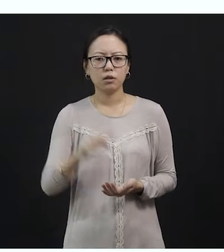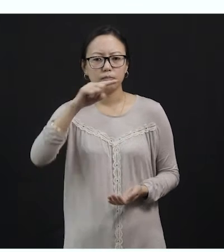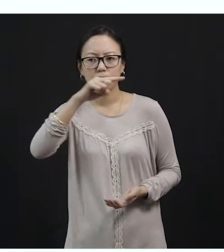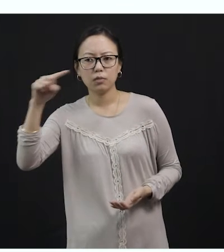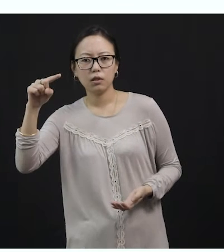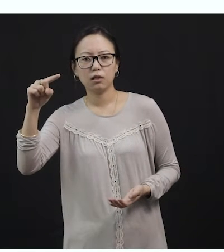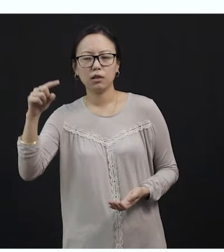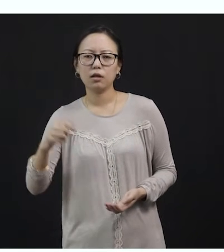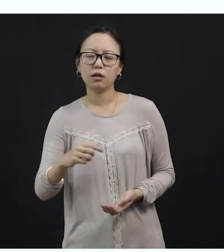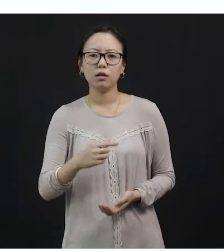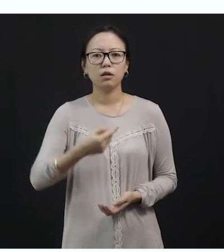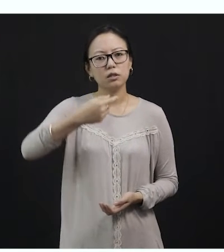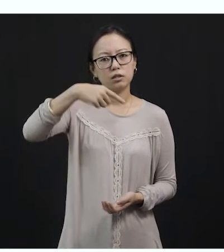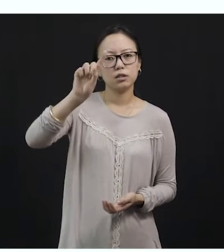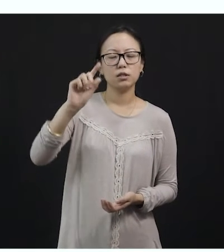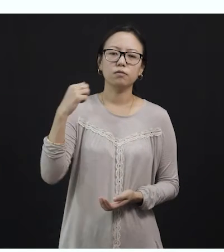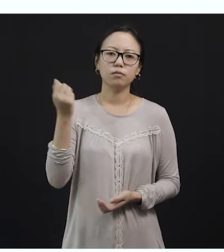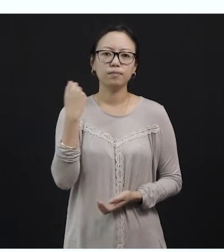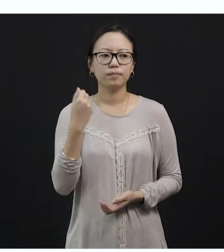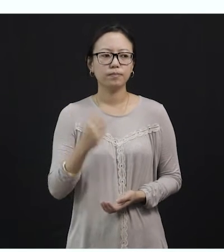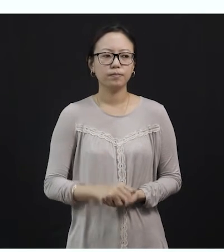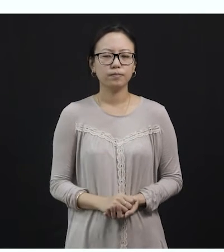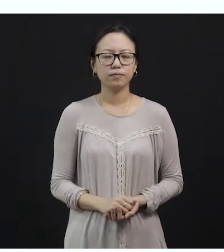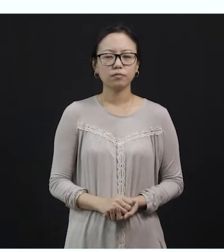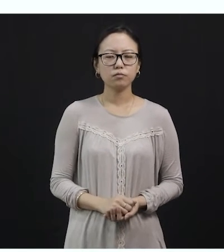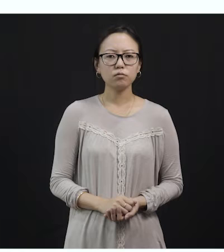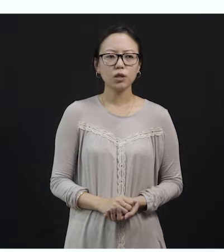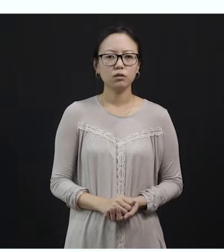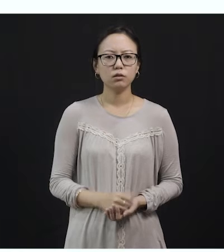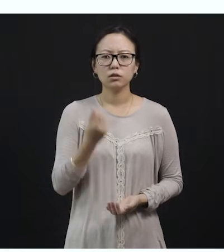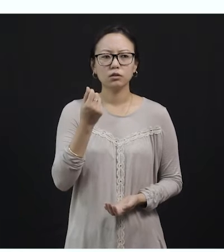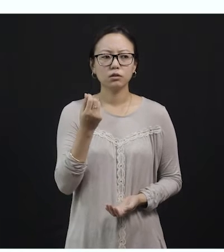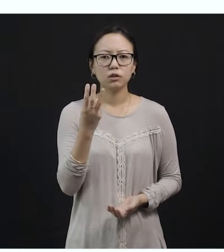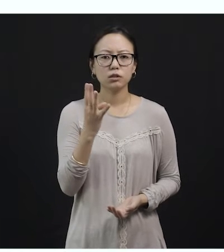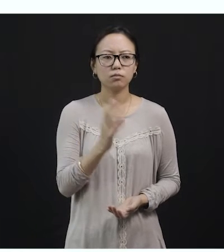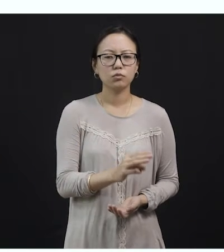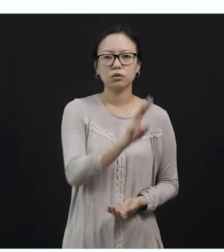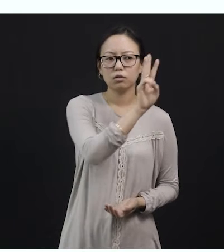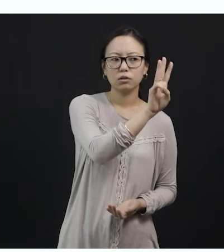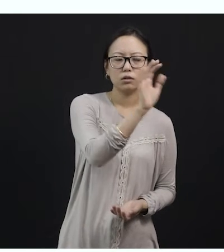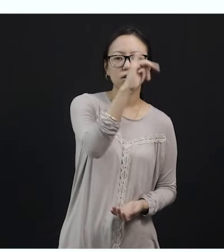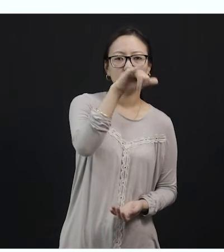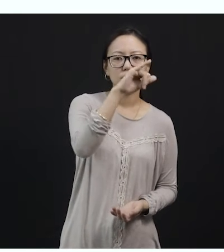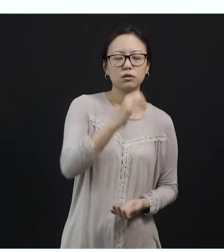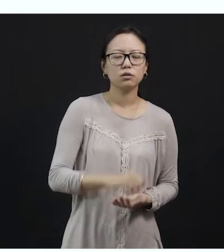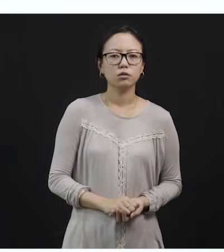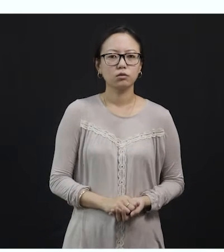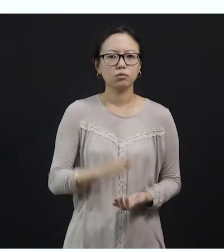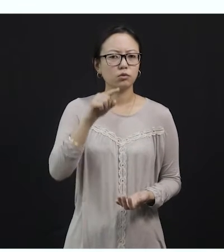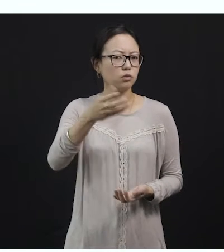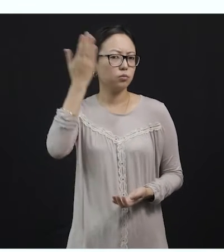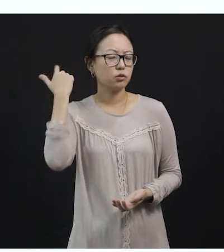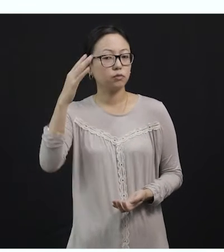the number here, 36. Now, as we have already been learning, 6 is in ones